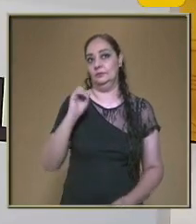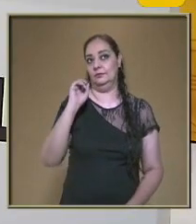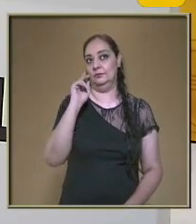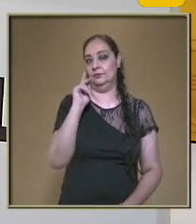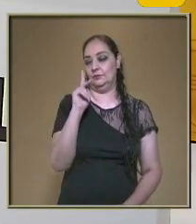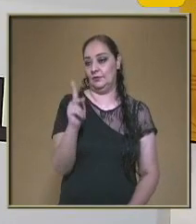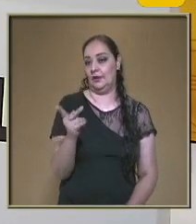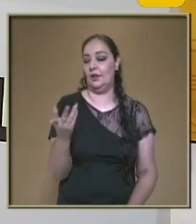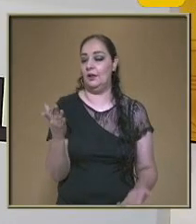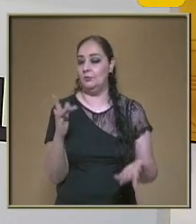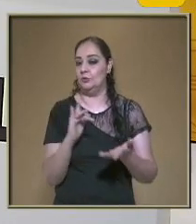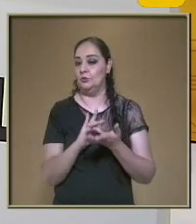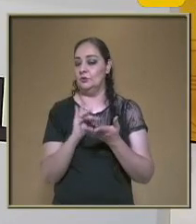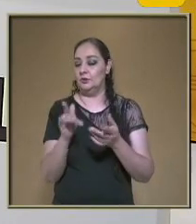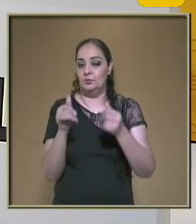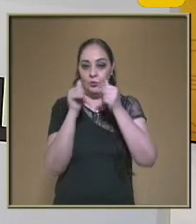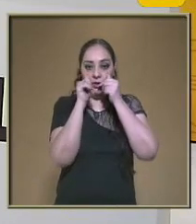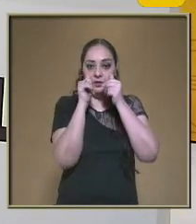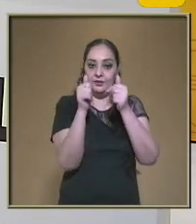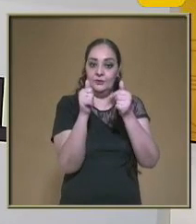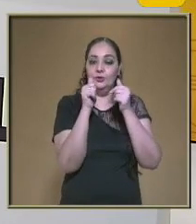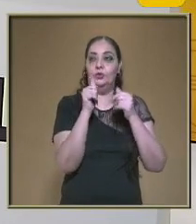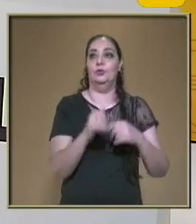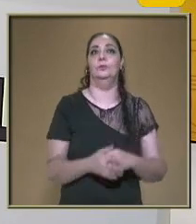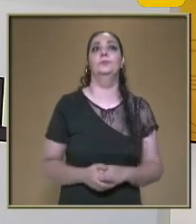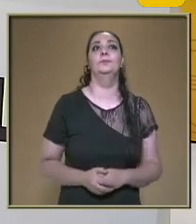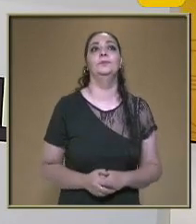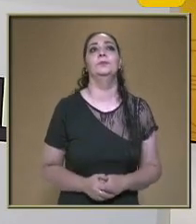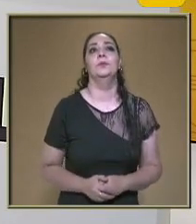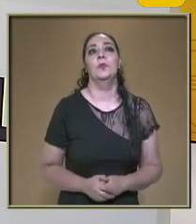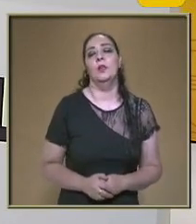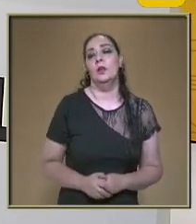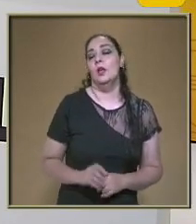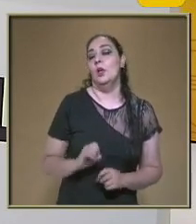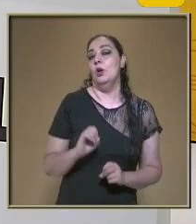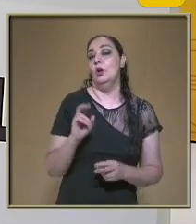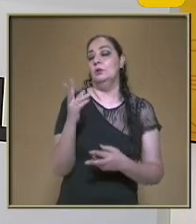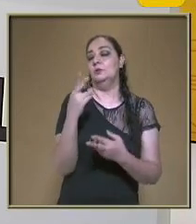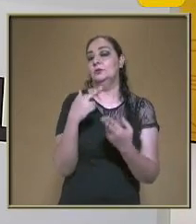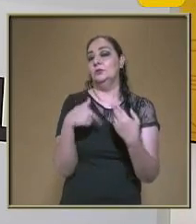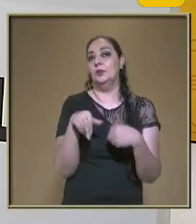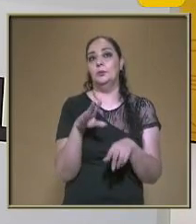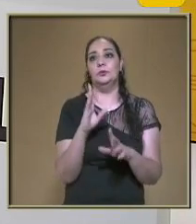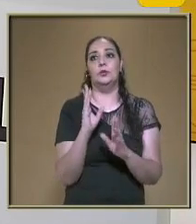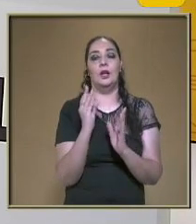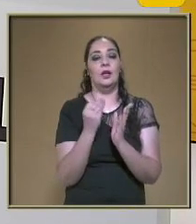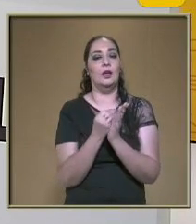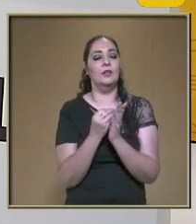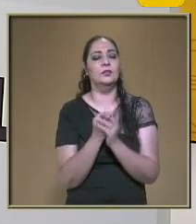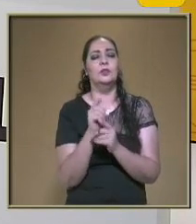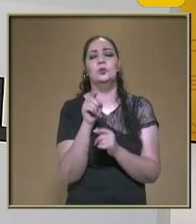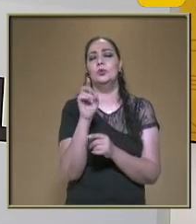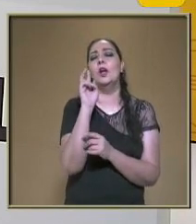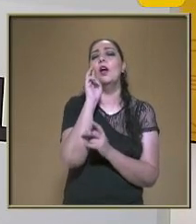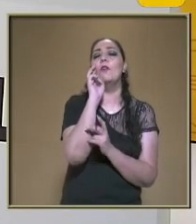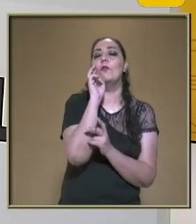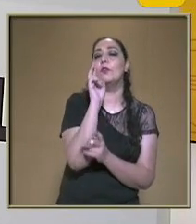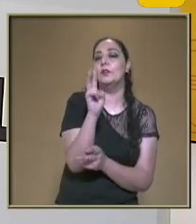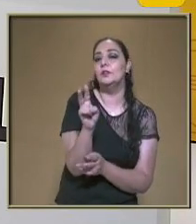Thank you, class, for being paying attention. Okay, so we return to the class. What did you